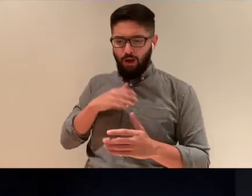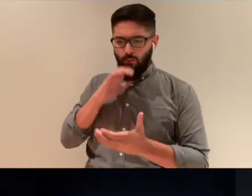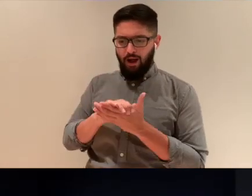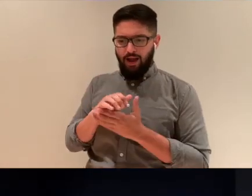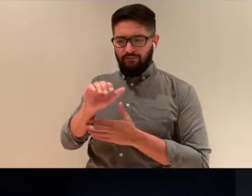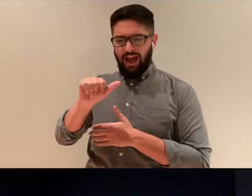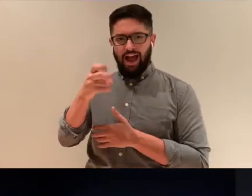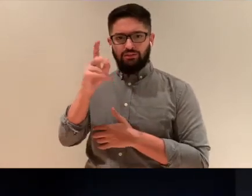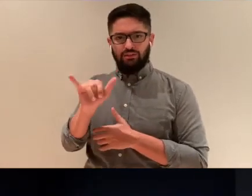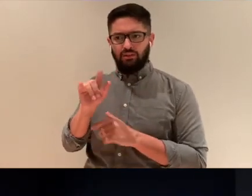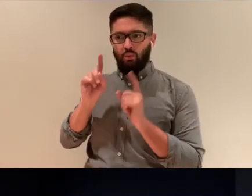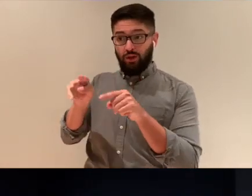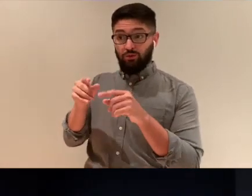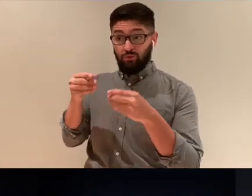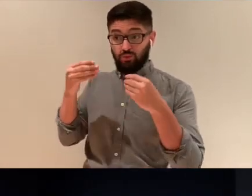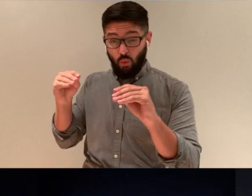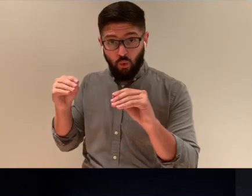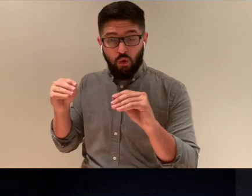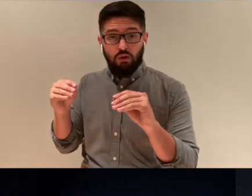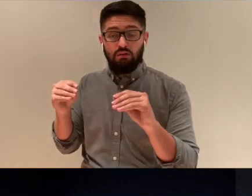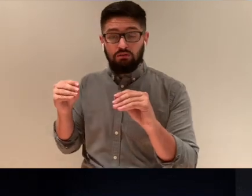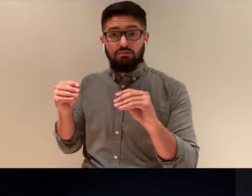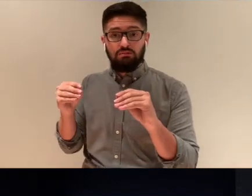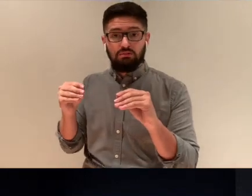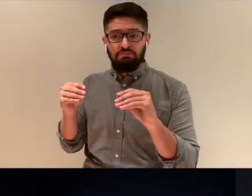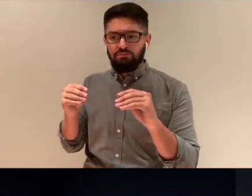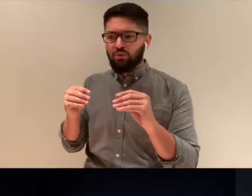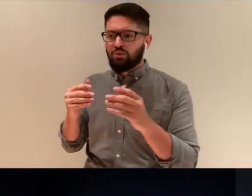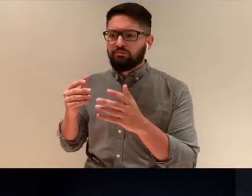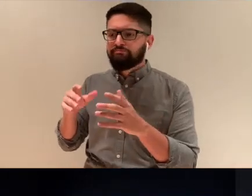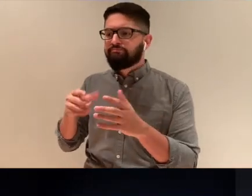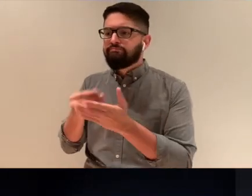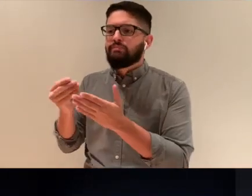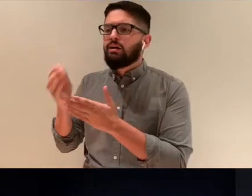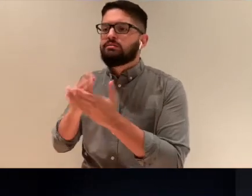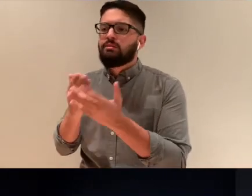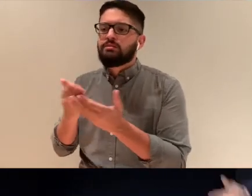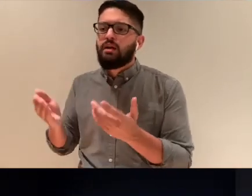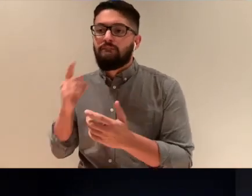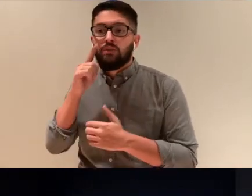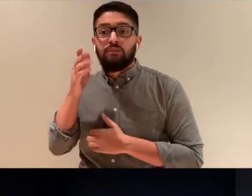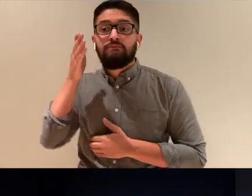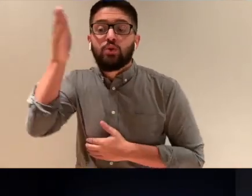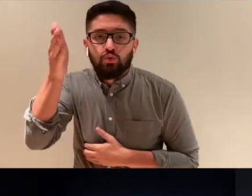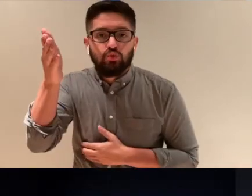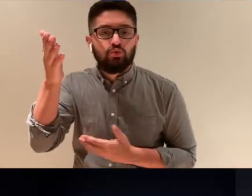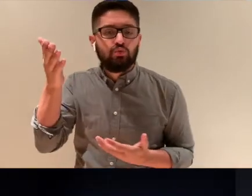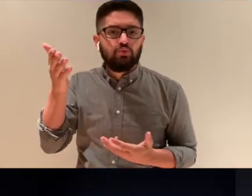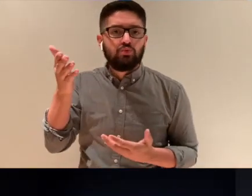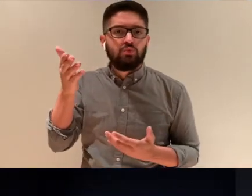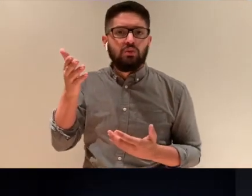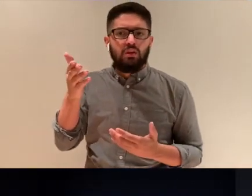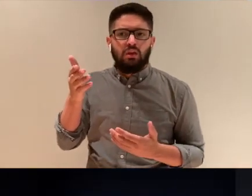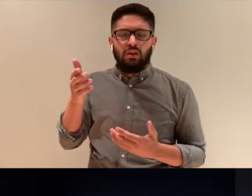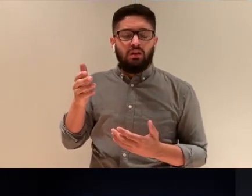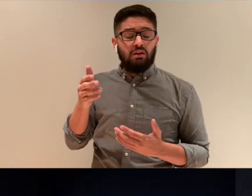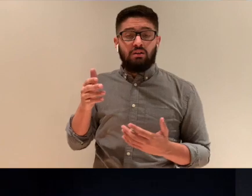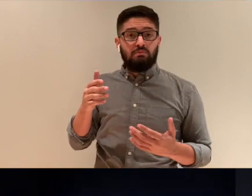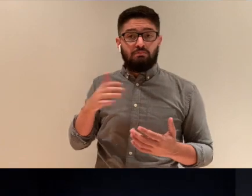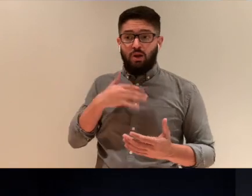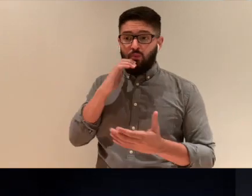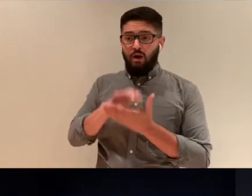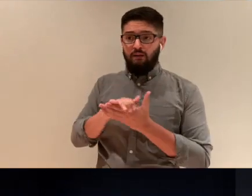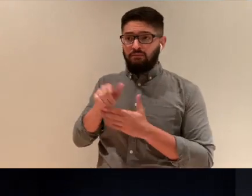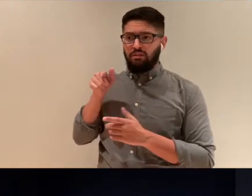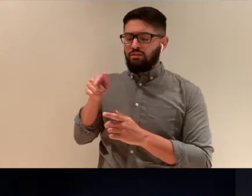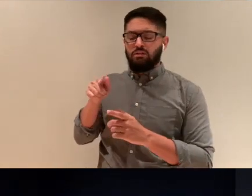yesterday, my wife, Ashley, she went to the store just to go pick up some stuff and do whatever we can get for the future. And